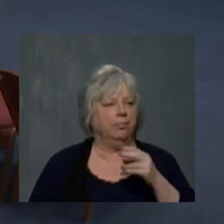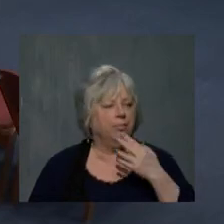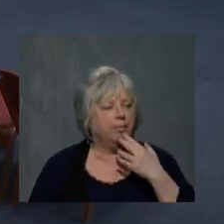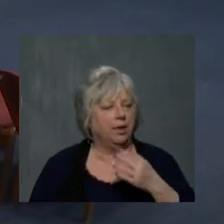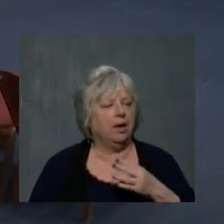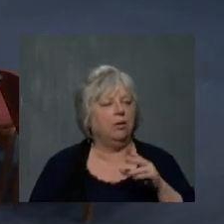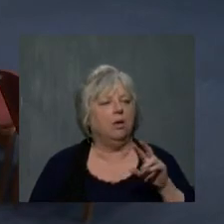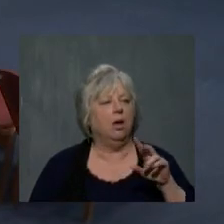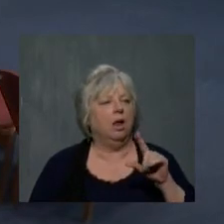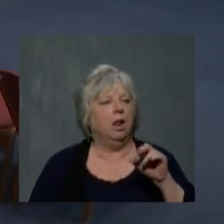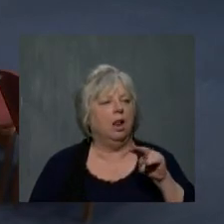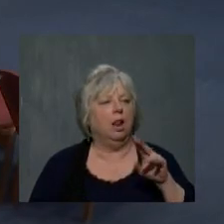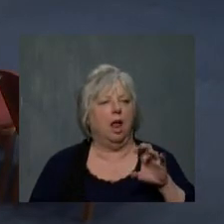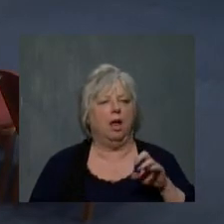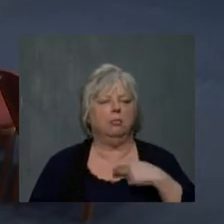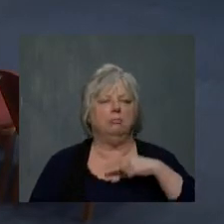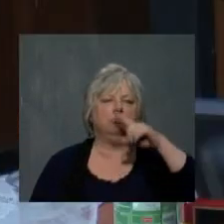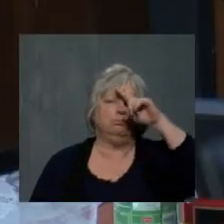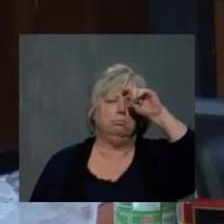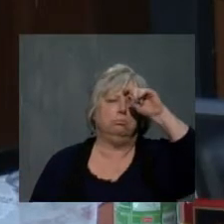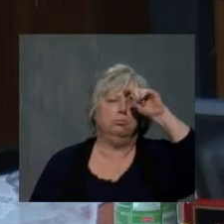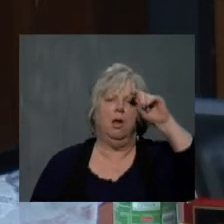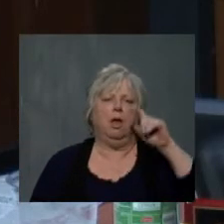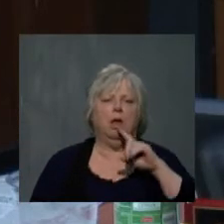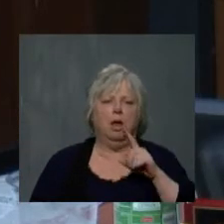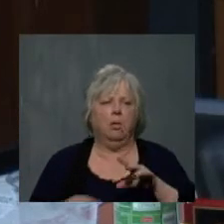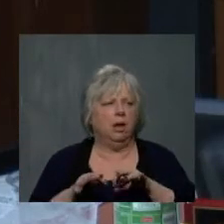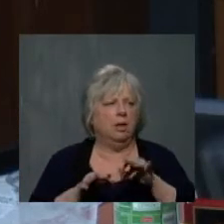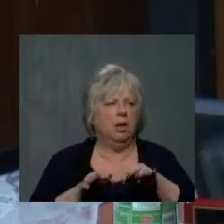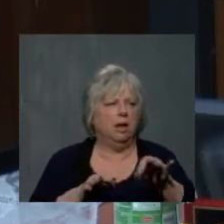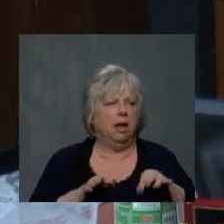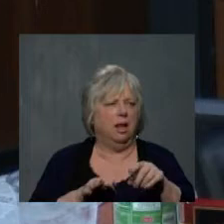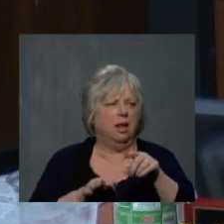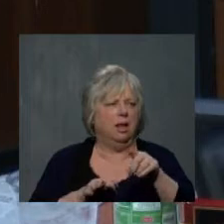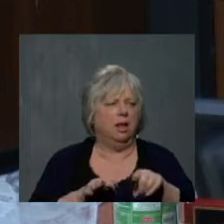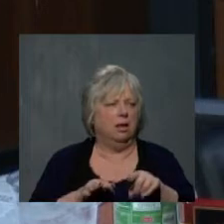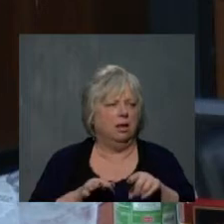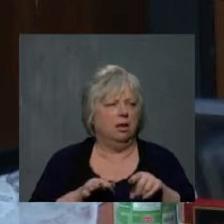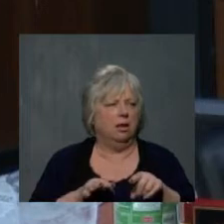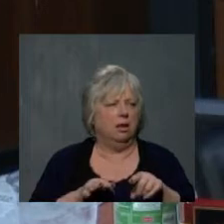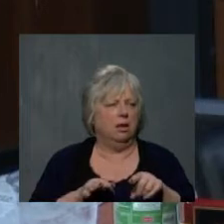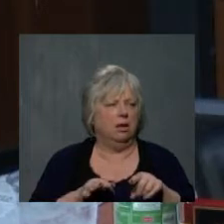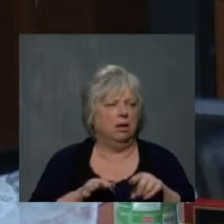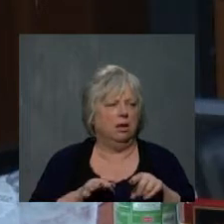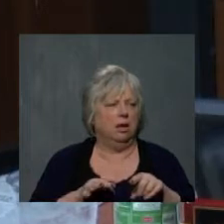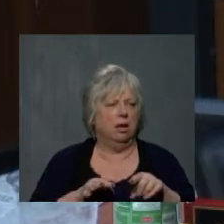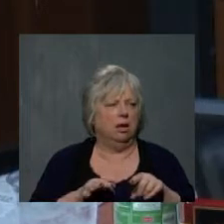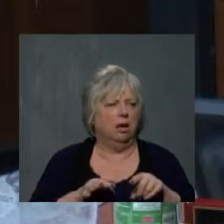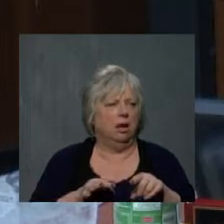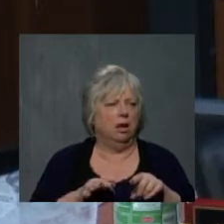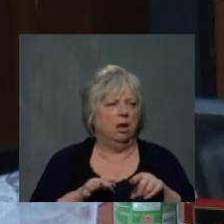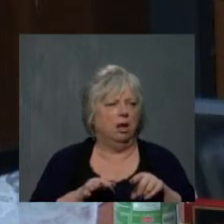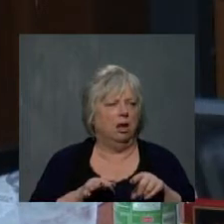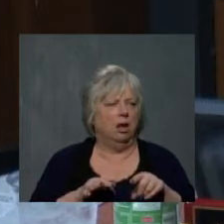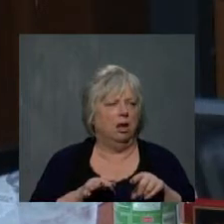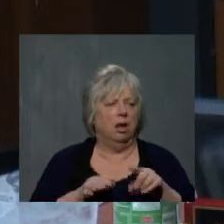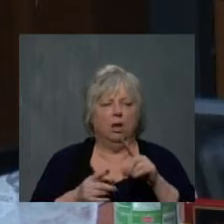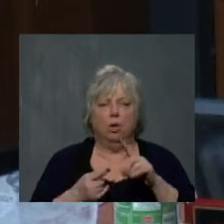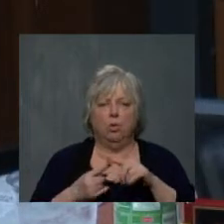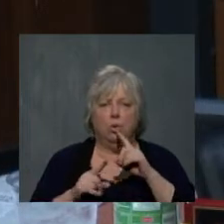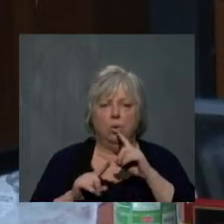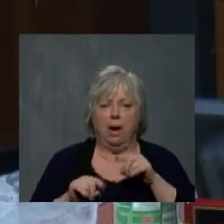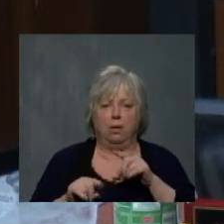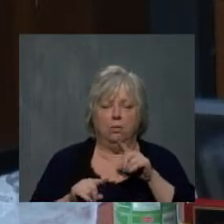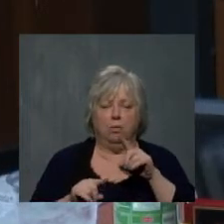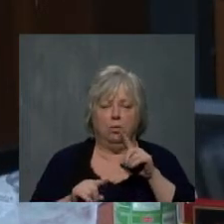As usual, I'm flummoxed on this one because I'm not sure if we delaying this to drum up opposition. Or to get these questions answered. I